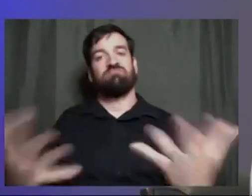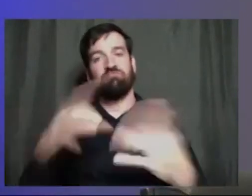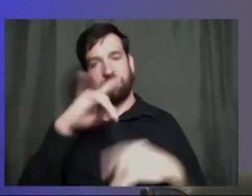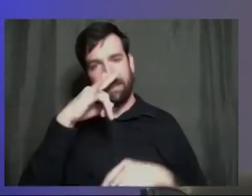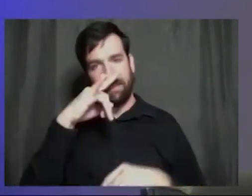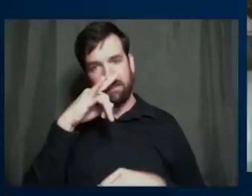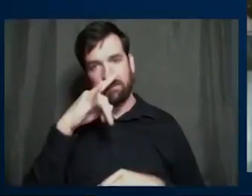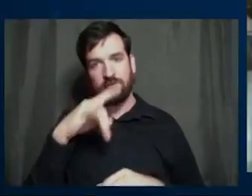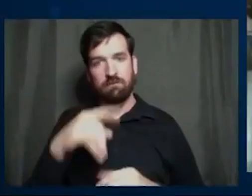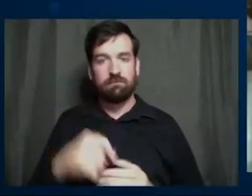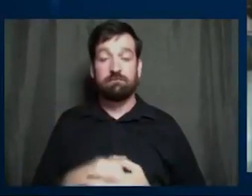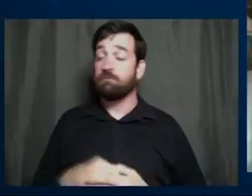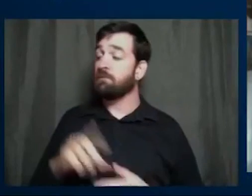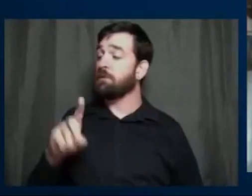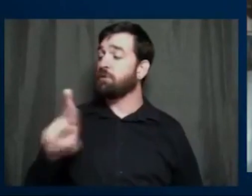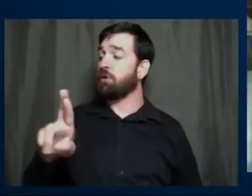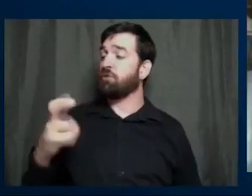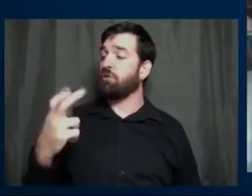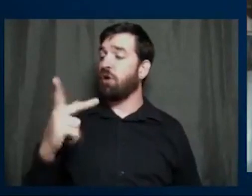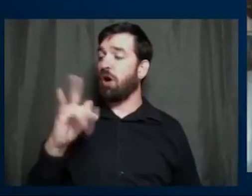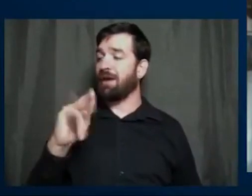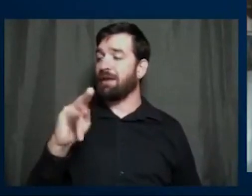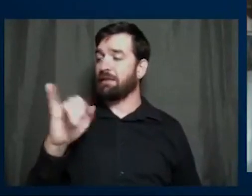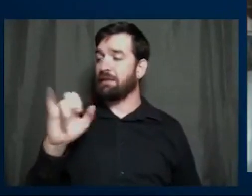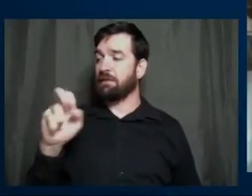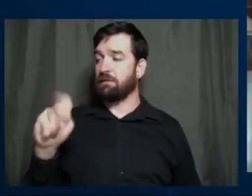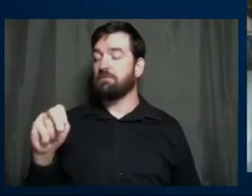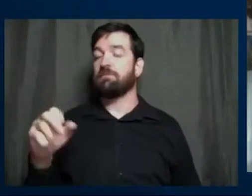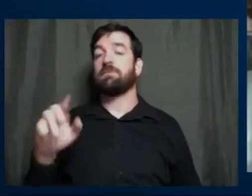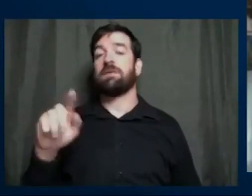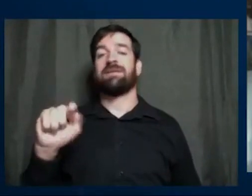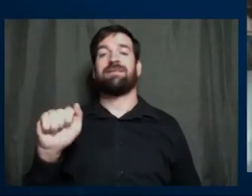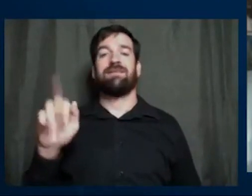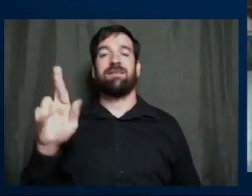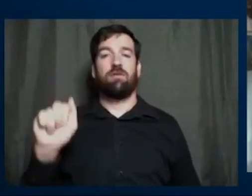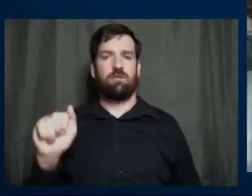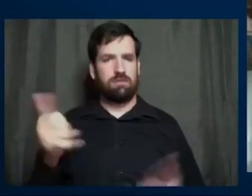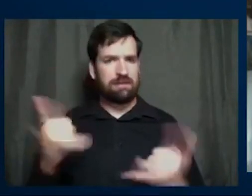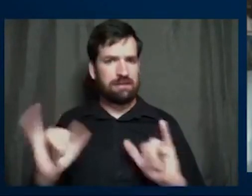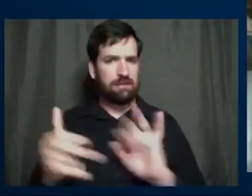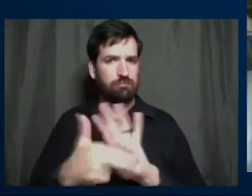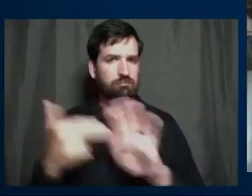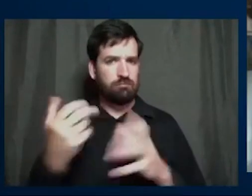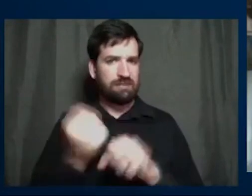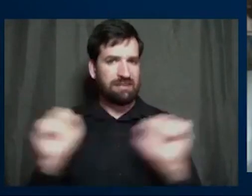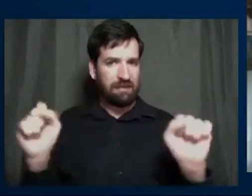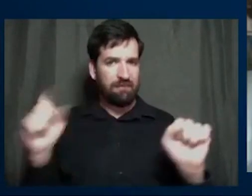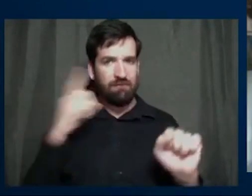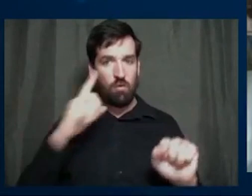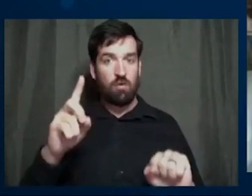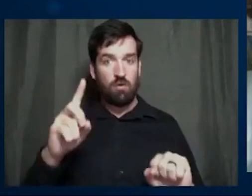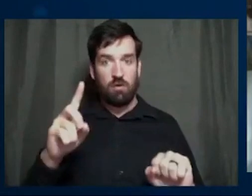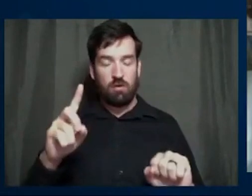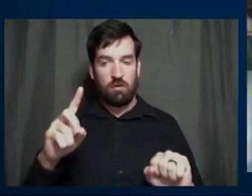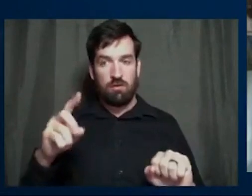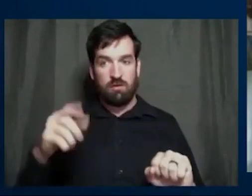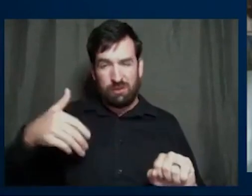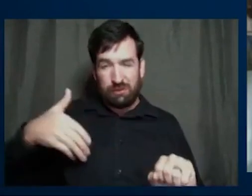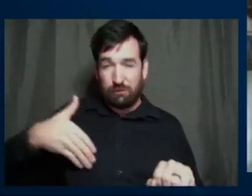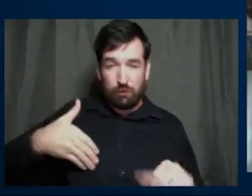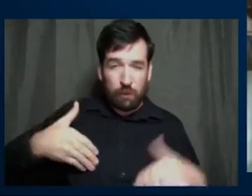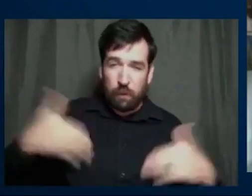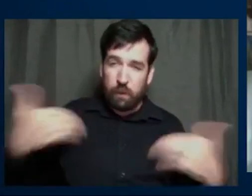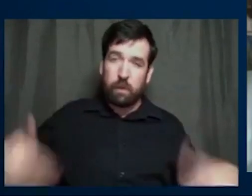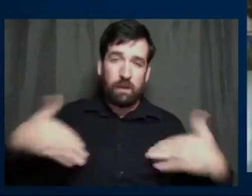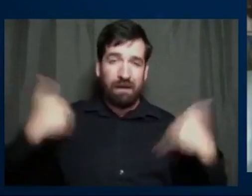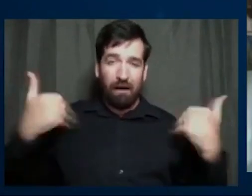Dr. Hawkinson, you're up with a couple here. Tara says, is it still considered safe for children too young to be vaccinated to play outdoors together?